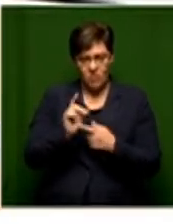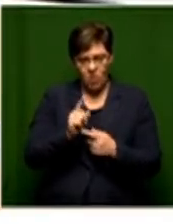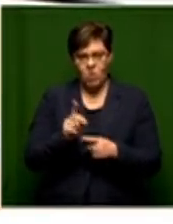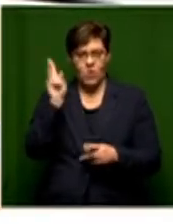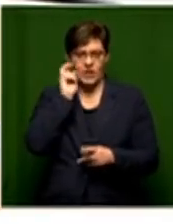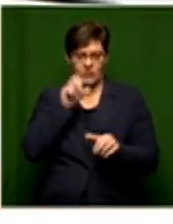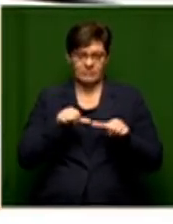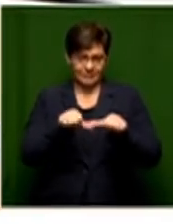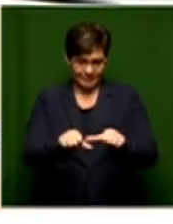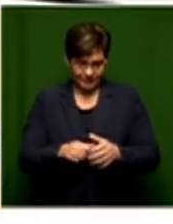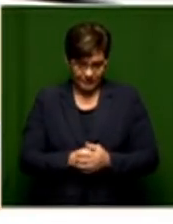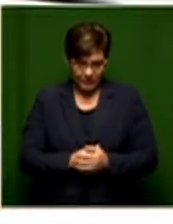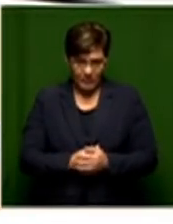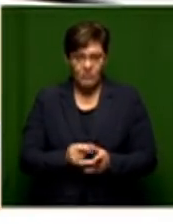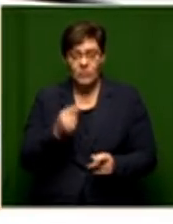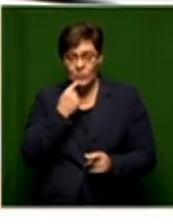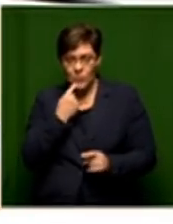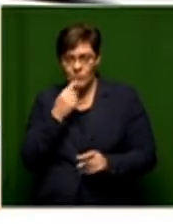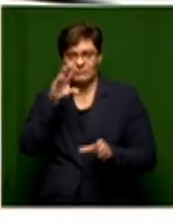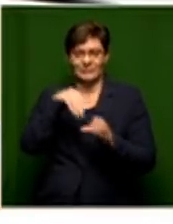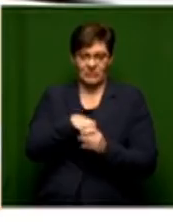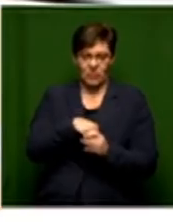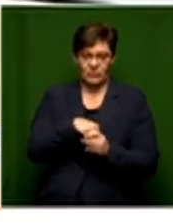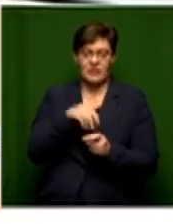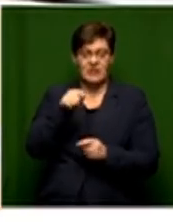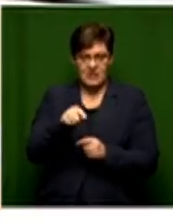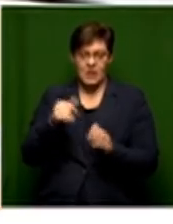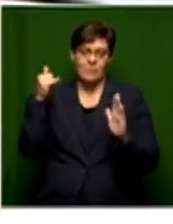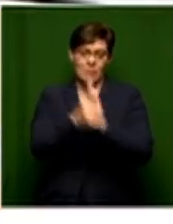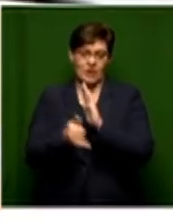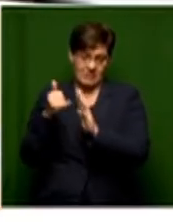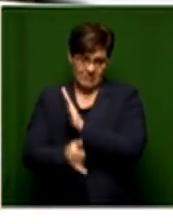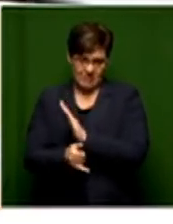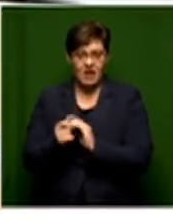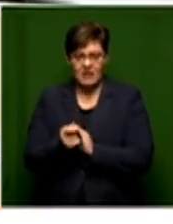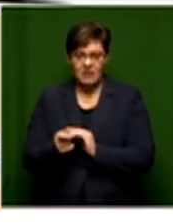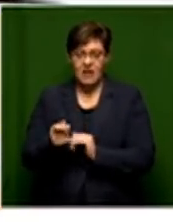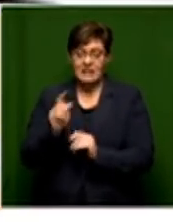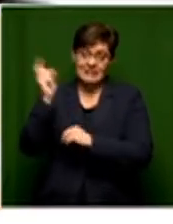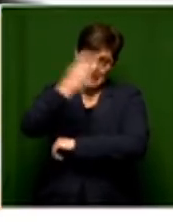hearing this morning, those implicated in the Senzo Meyiwa murder, and she'll keep us up to speed throughout the day.